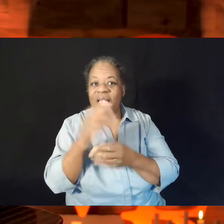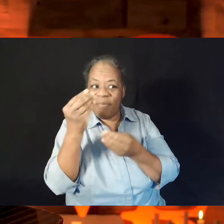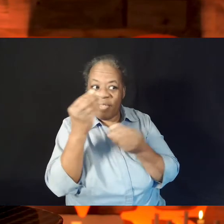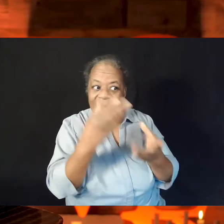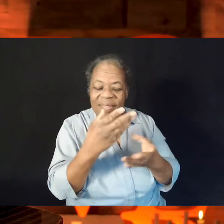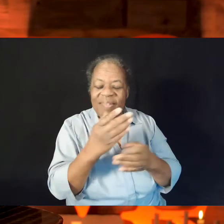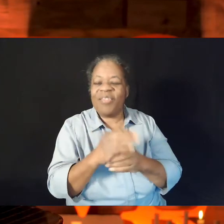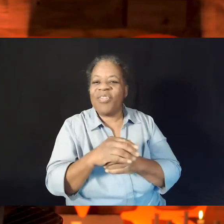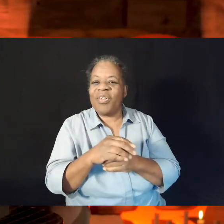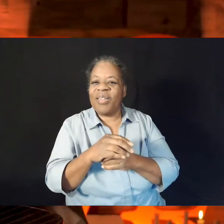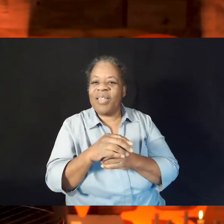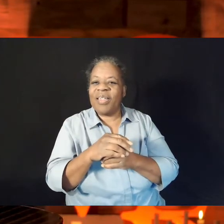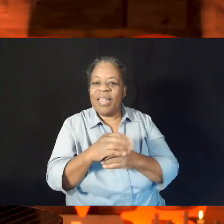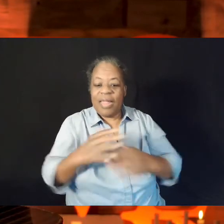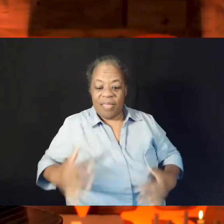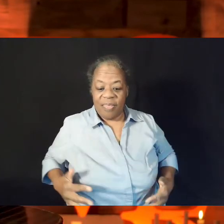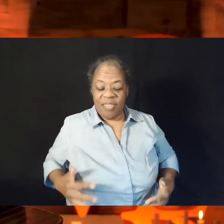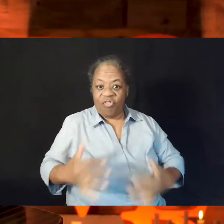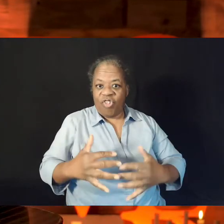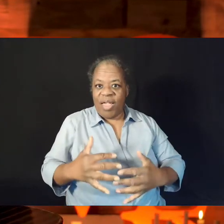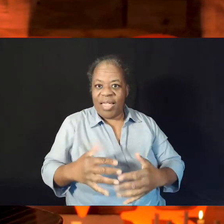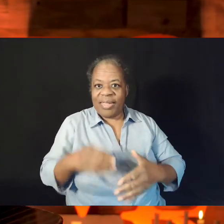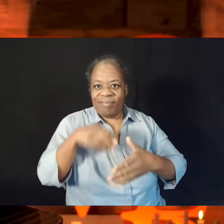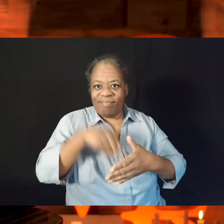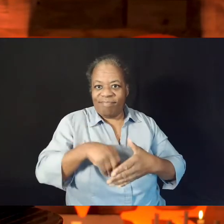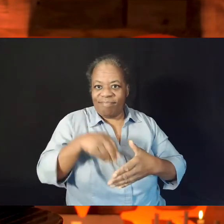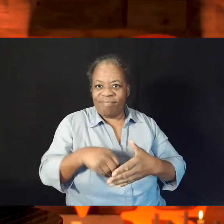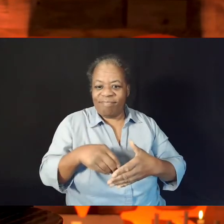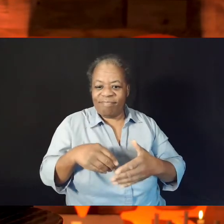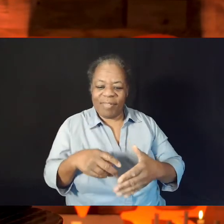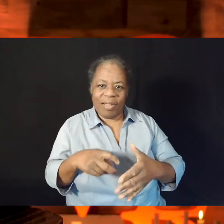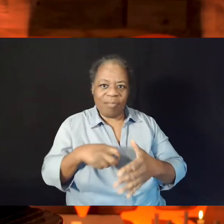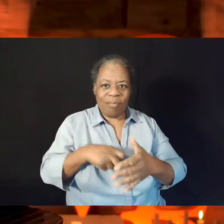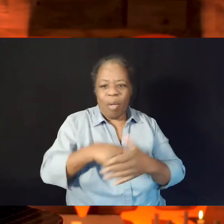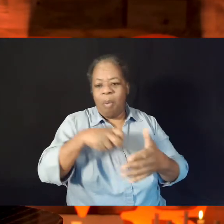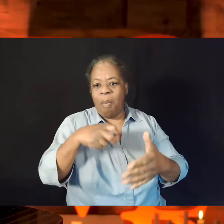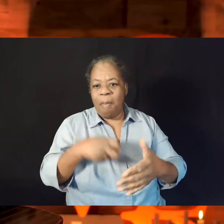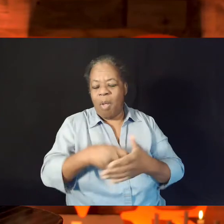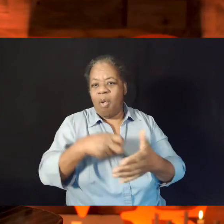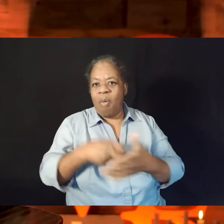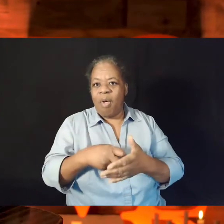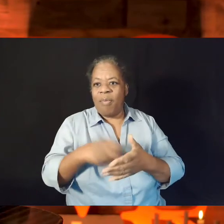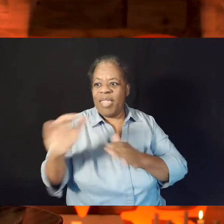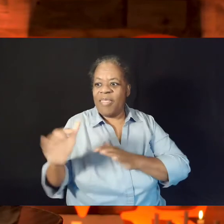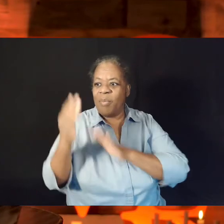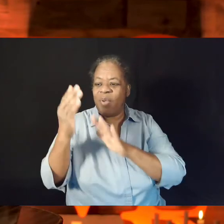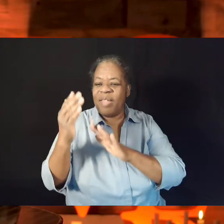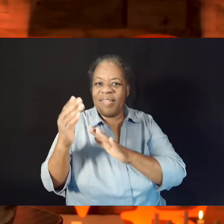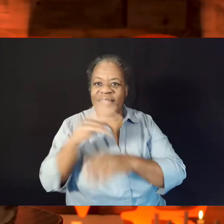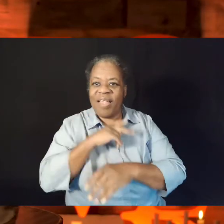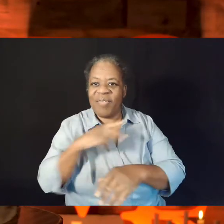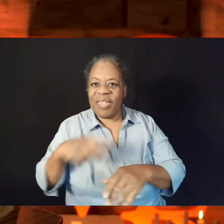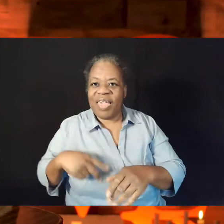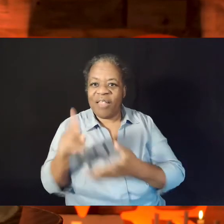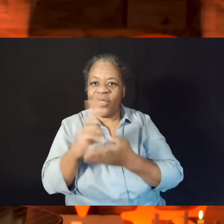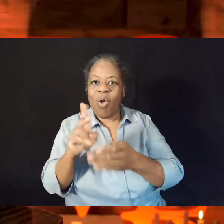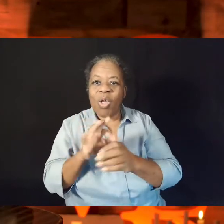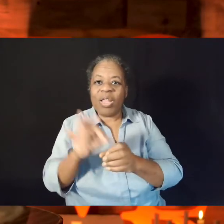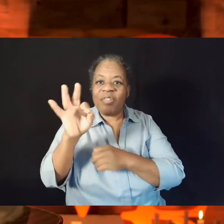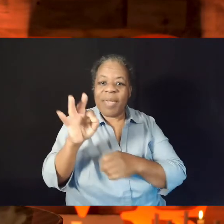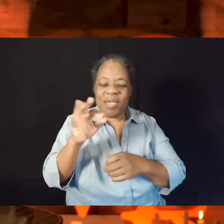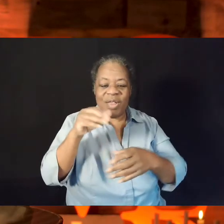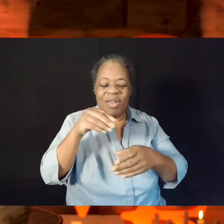the womb of Elizabeth leapt when in the presence of the coming king. The Holy Spirit was indeed with this